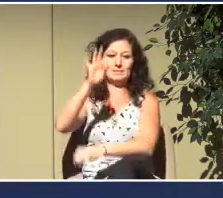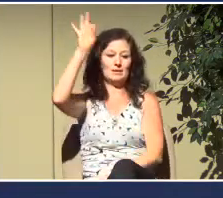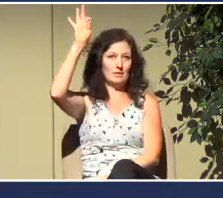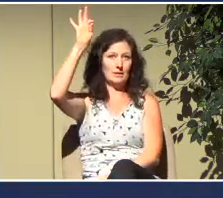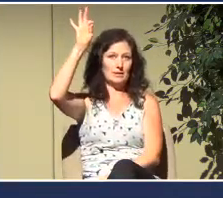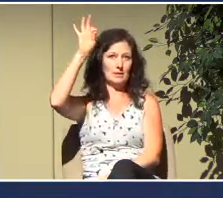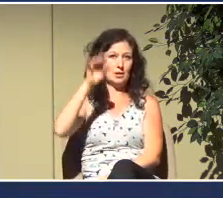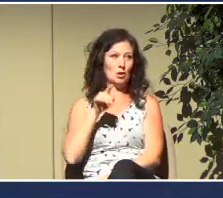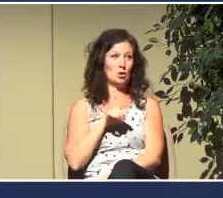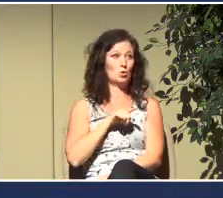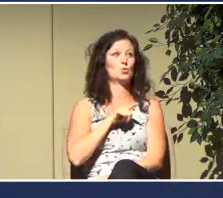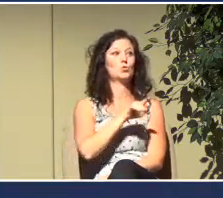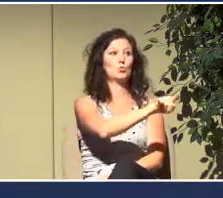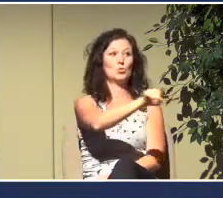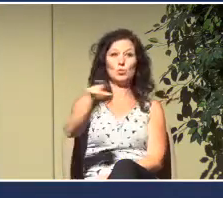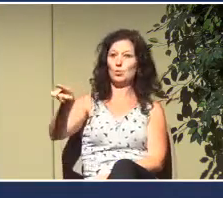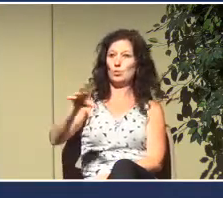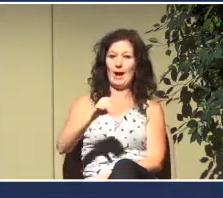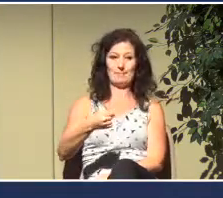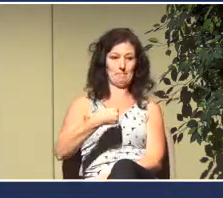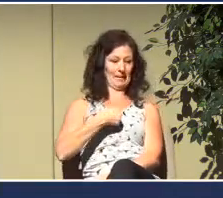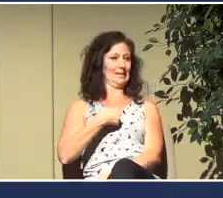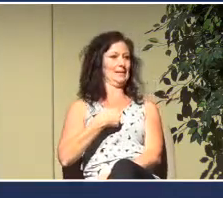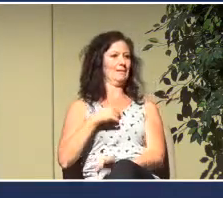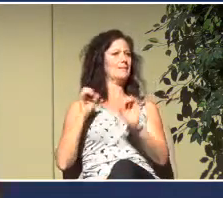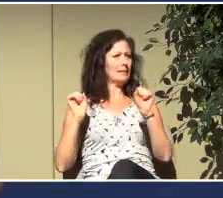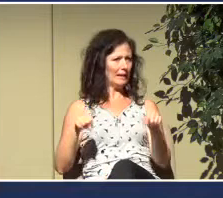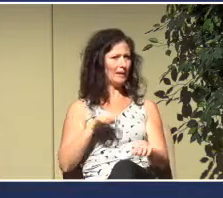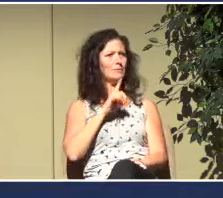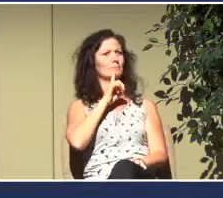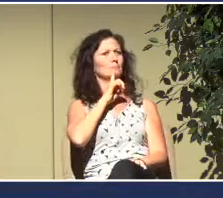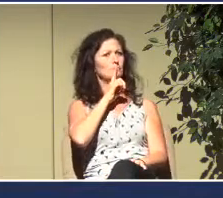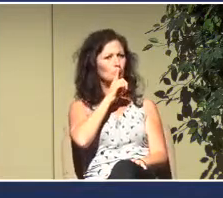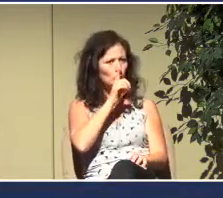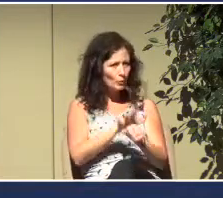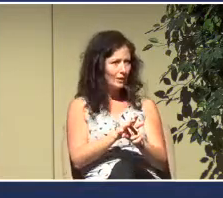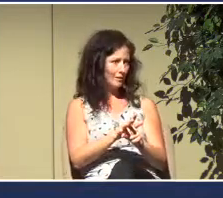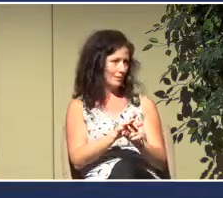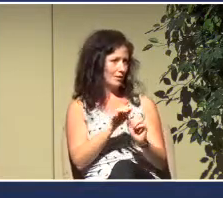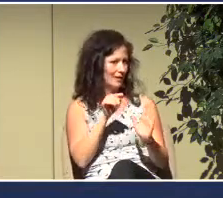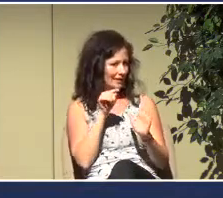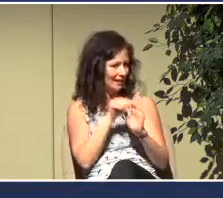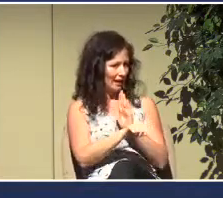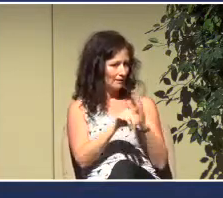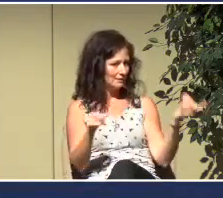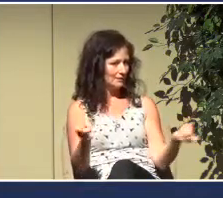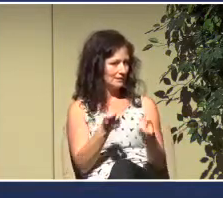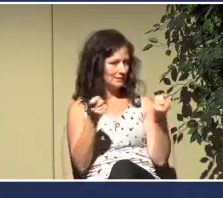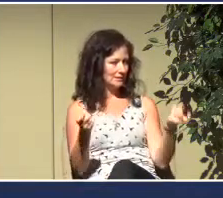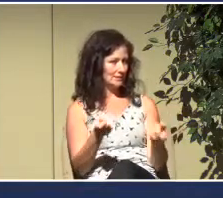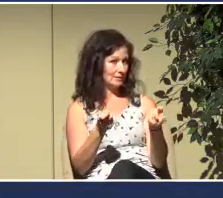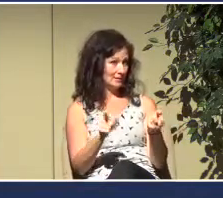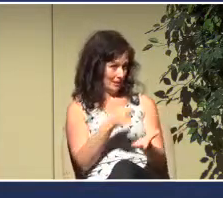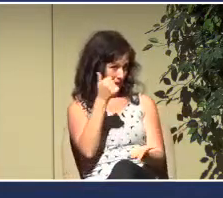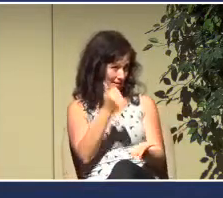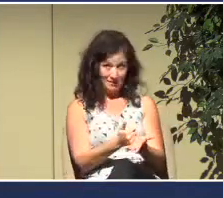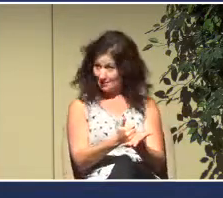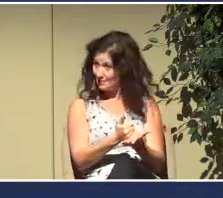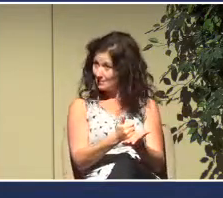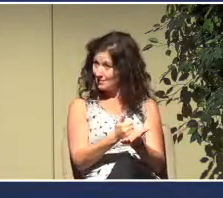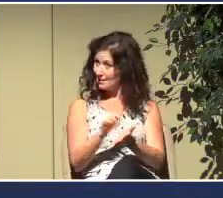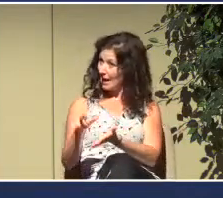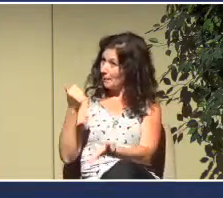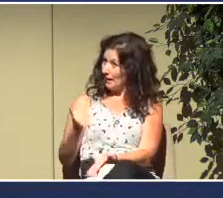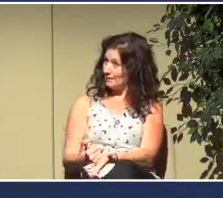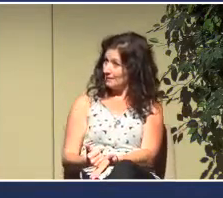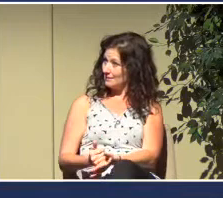I can actually and truly kill sin in our lives. Amen?